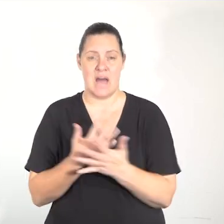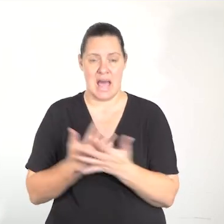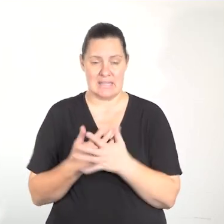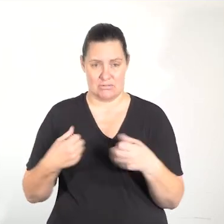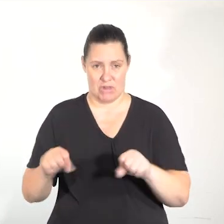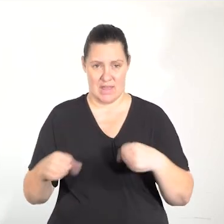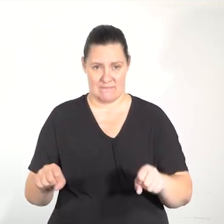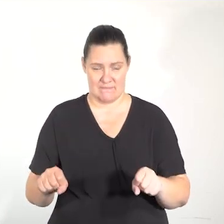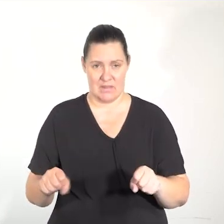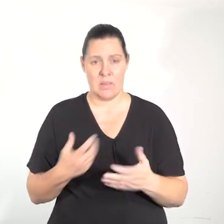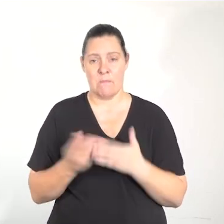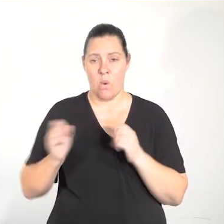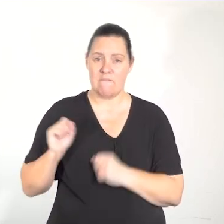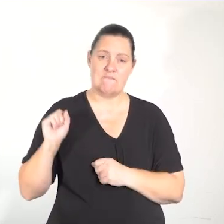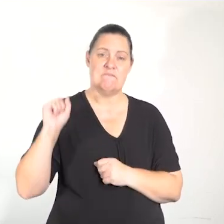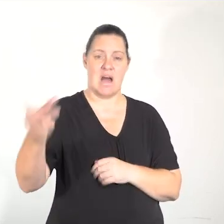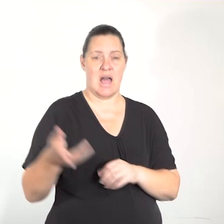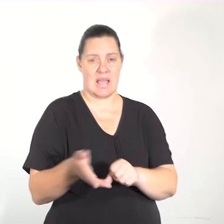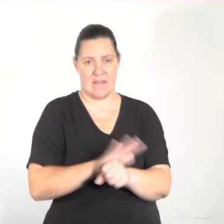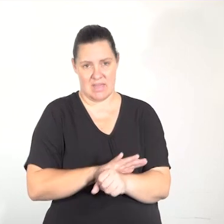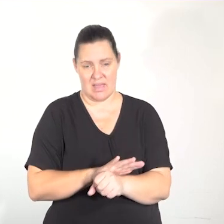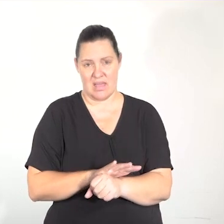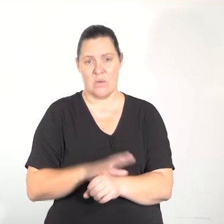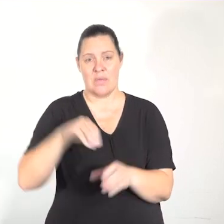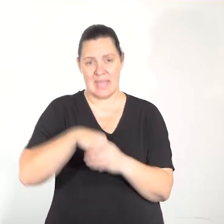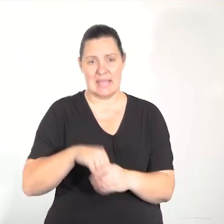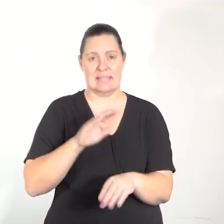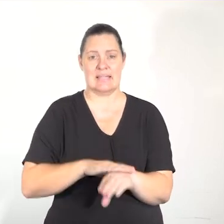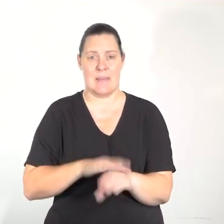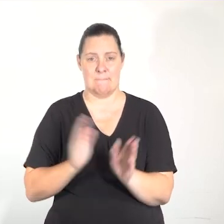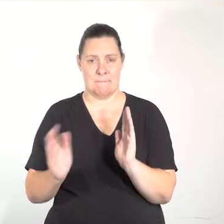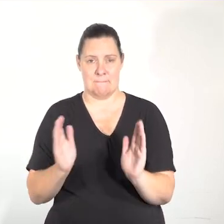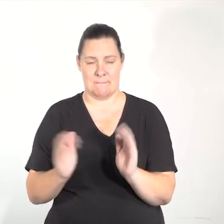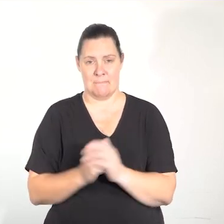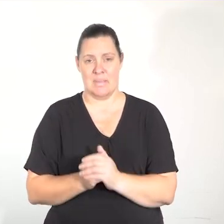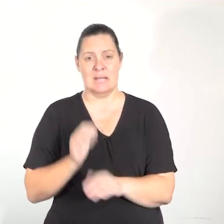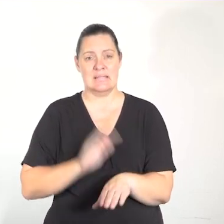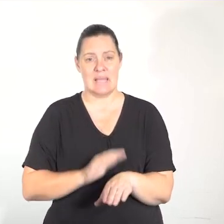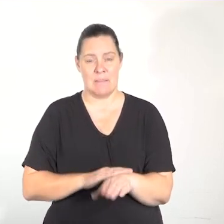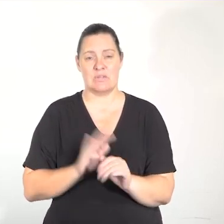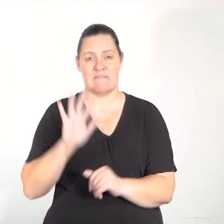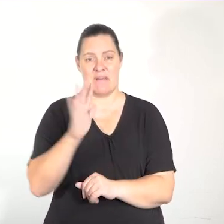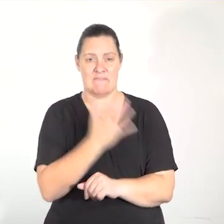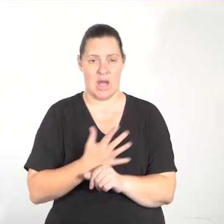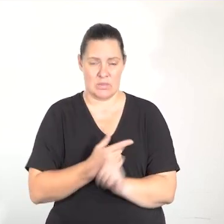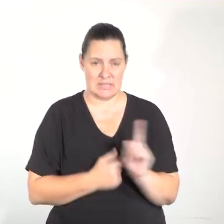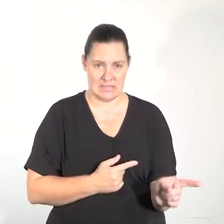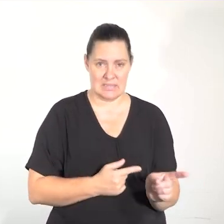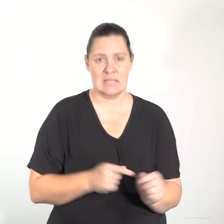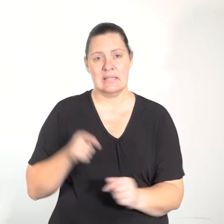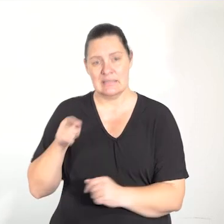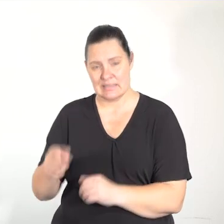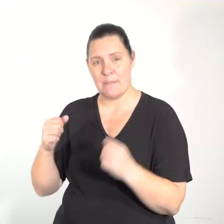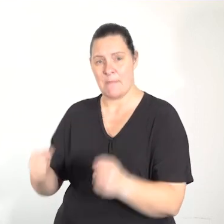faster you go, the more distance covered in a certain period of time. Remember, the time was 5 hours for the previous